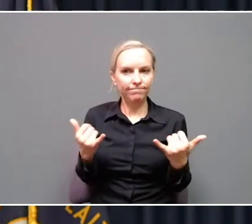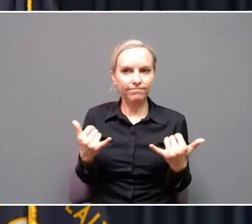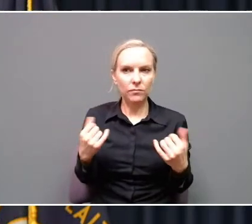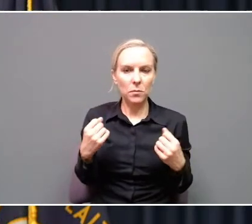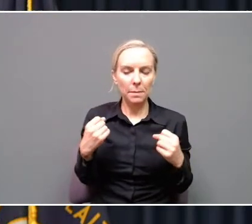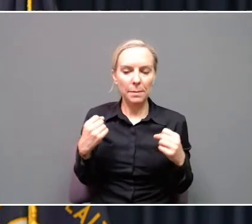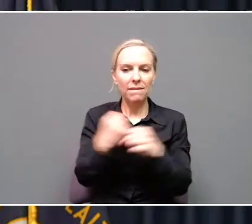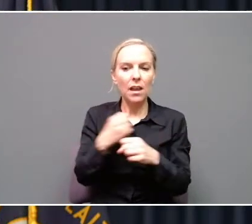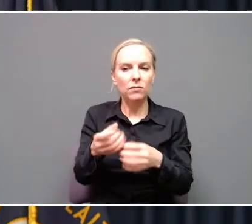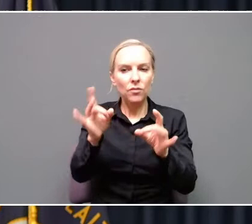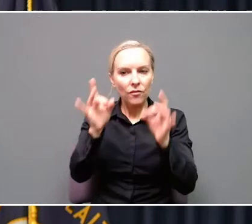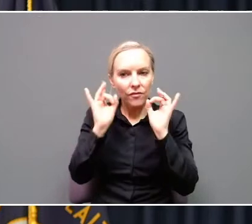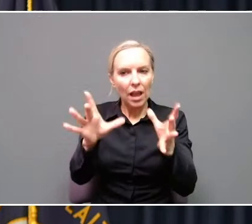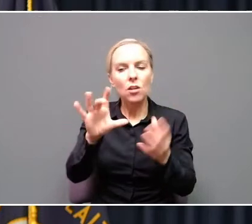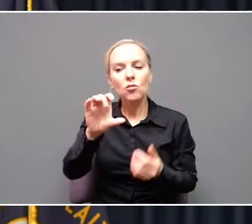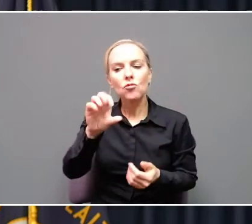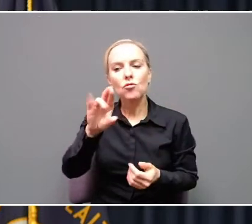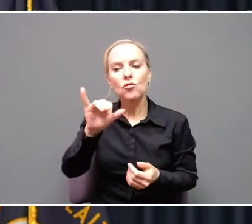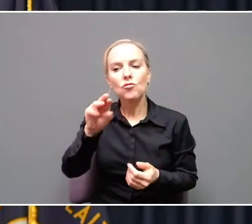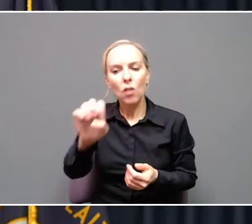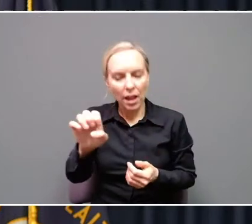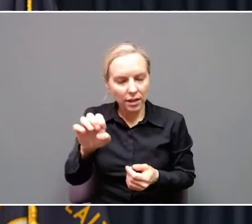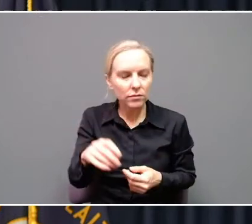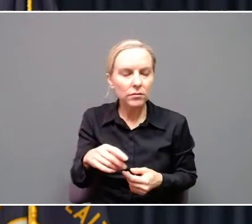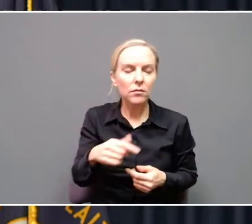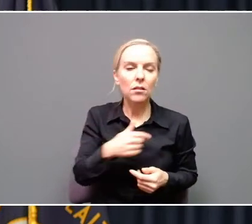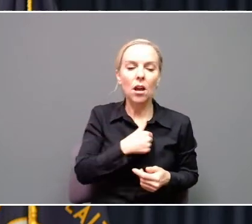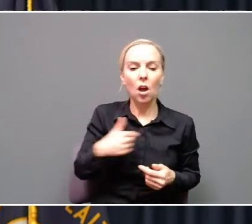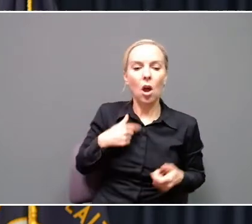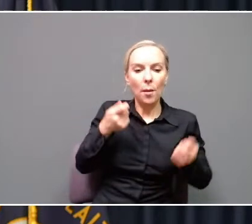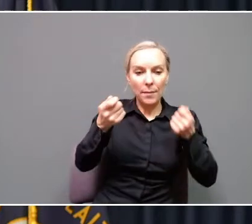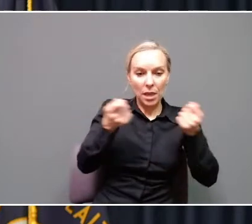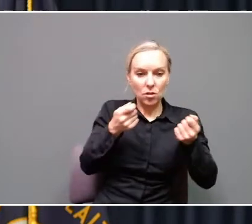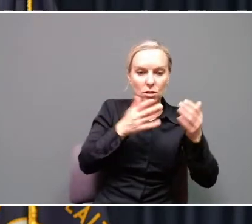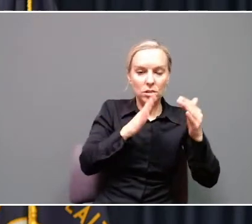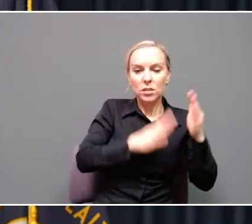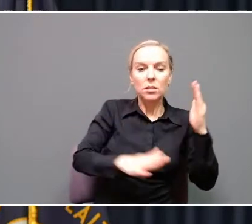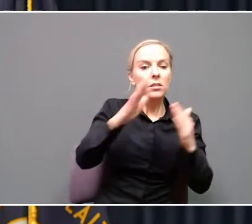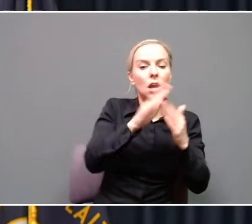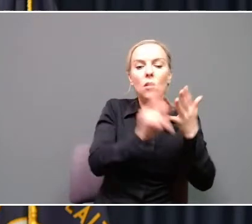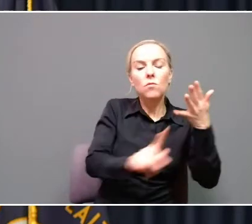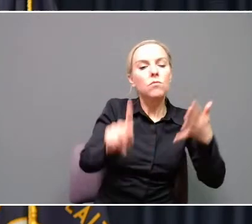crime. Our administration's top priority is to protect Kentucky's